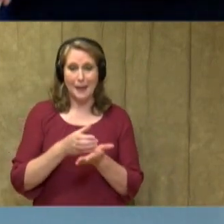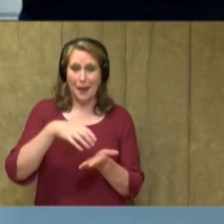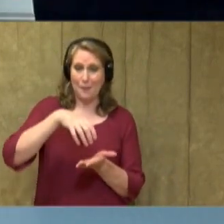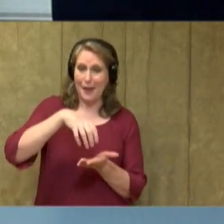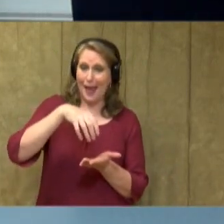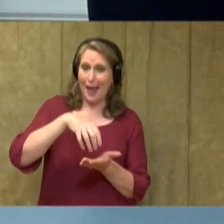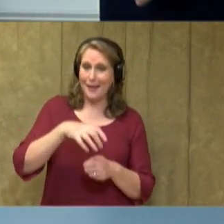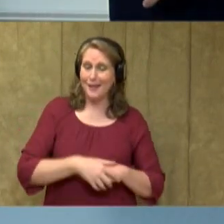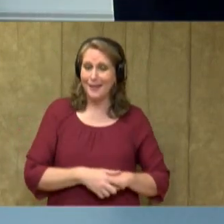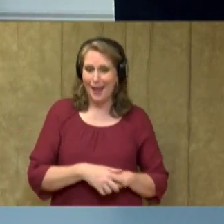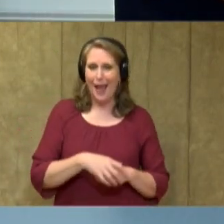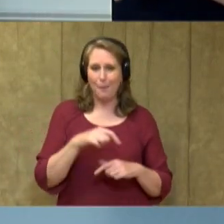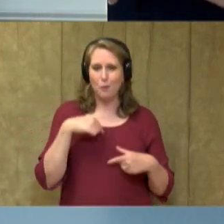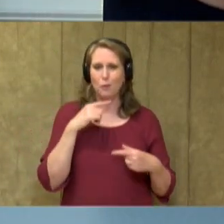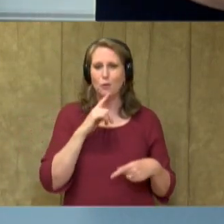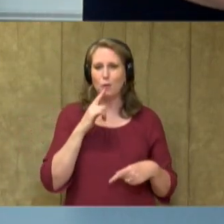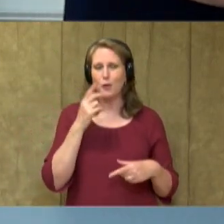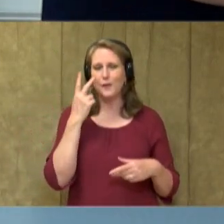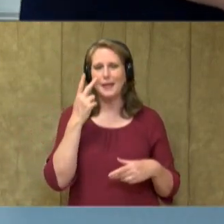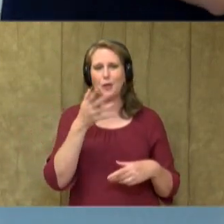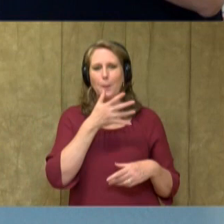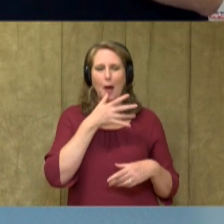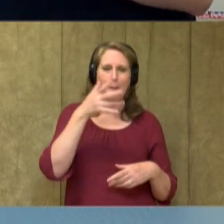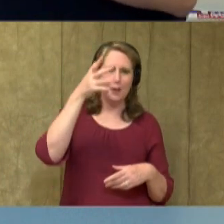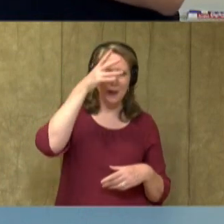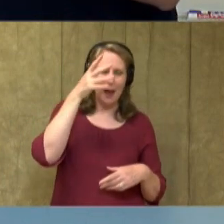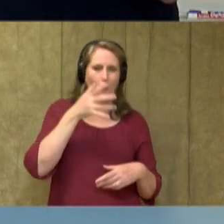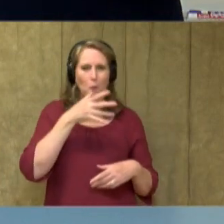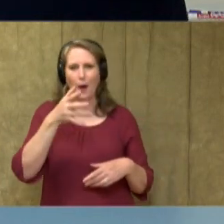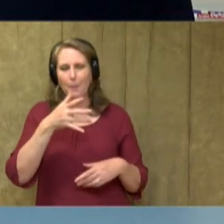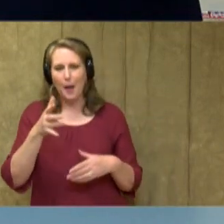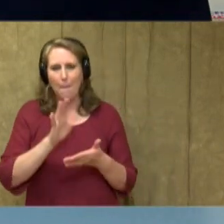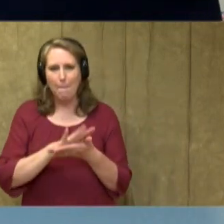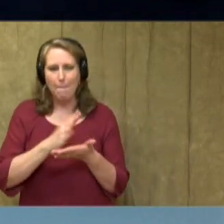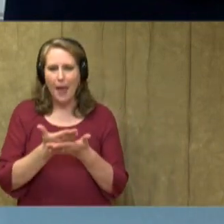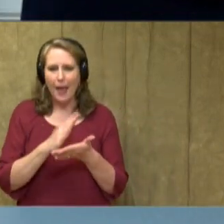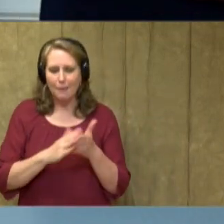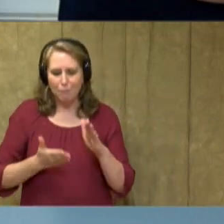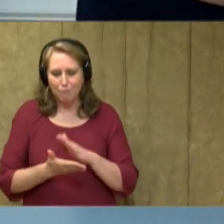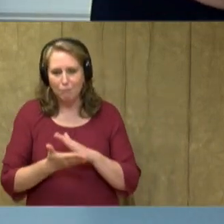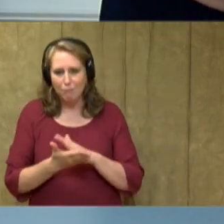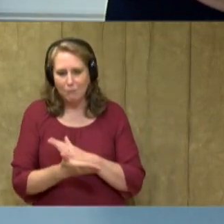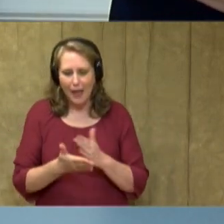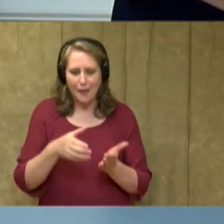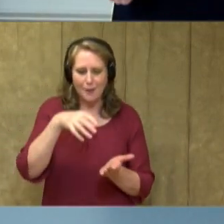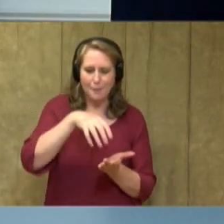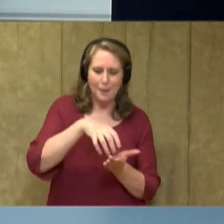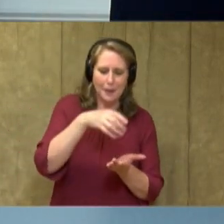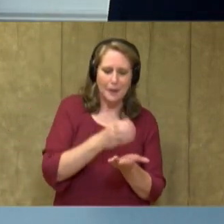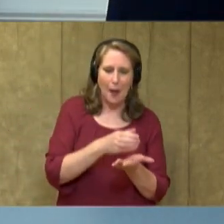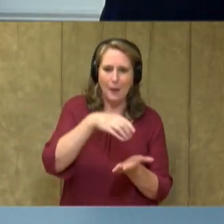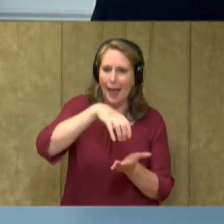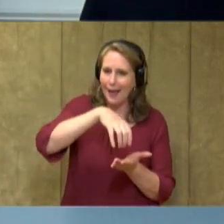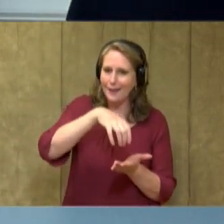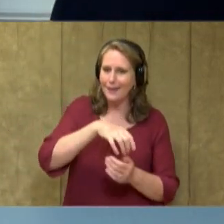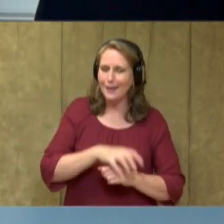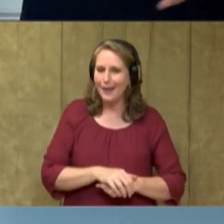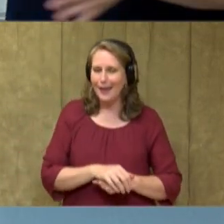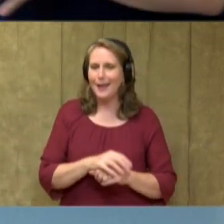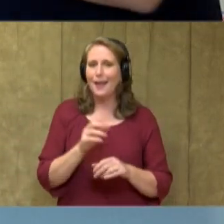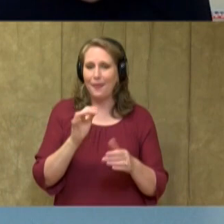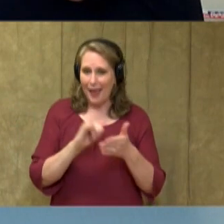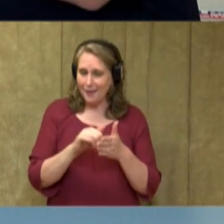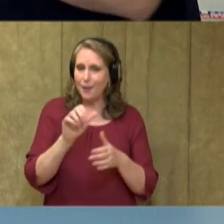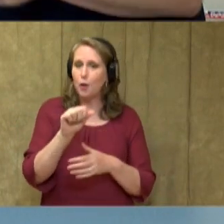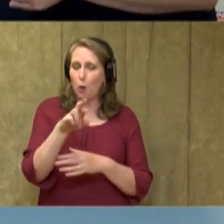I'm sure that you have seen your mom or your dad or your grandma maybe make some cupcakes or some muffins for you. Those are done in